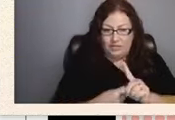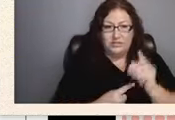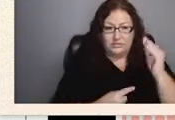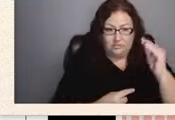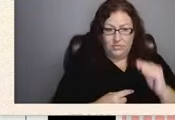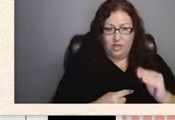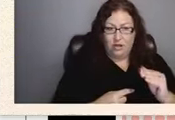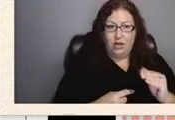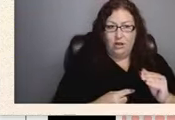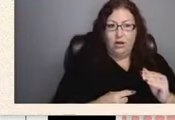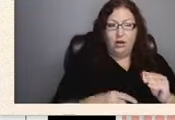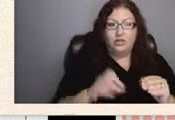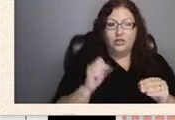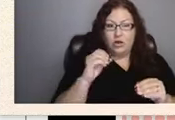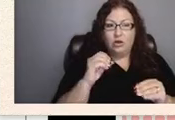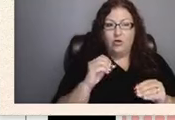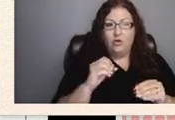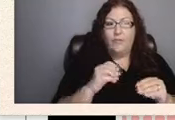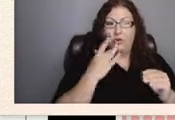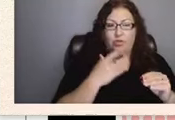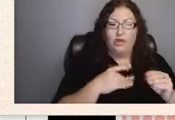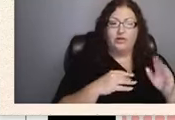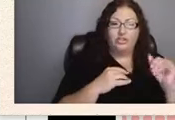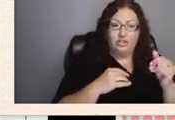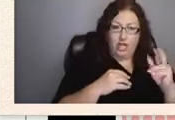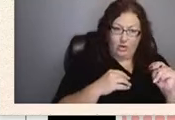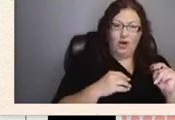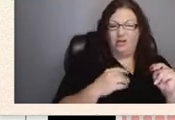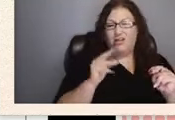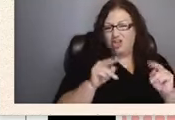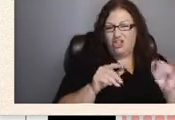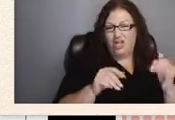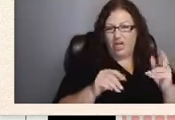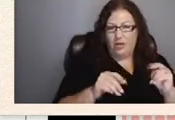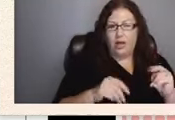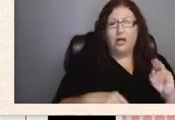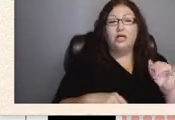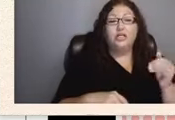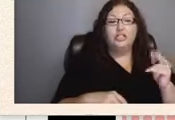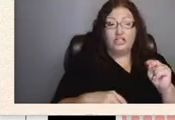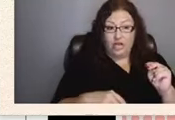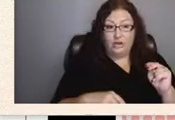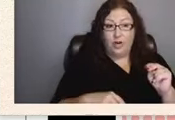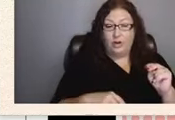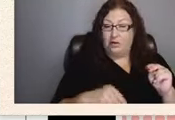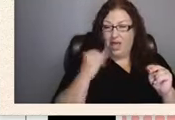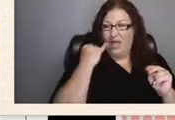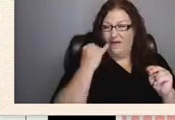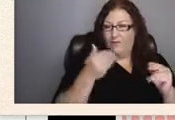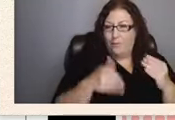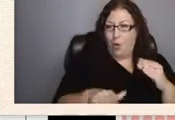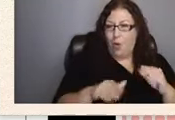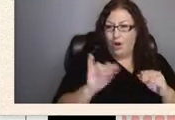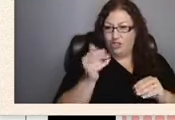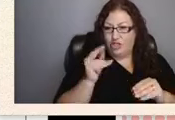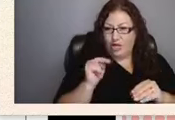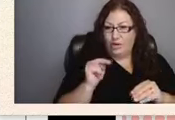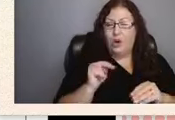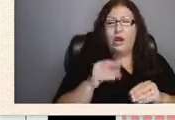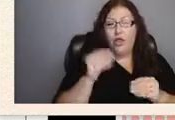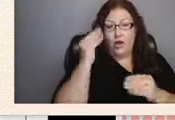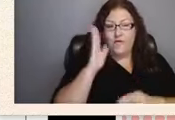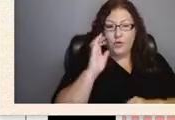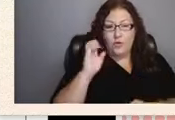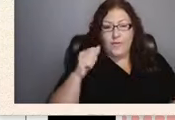and it goes January. Let's look at January. January, if it's a January birthday, the notification would be in April of